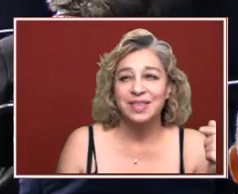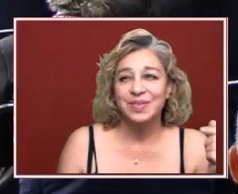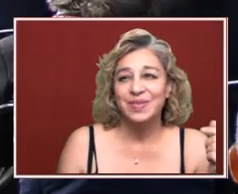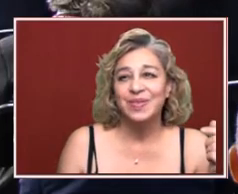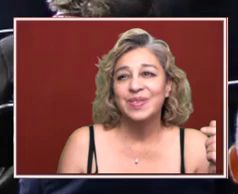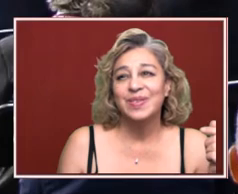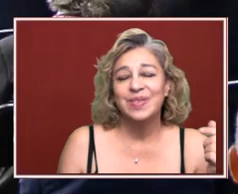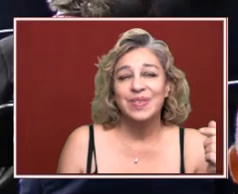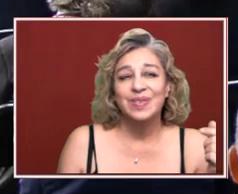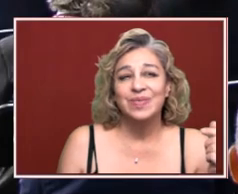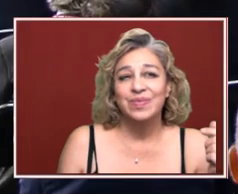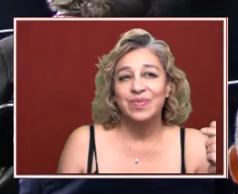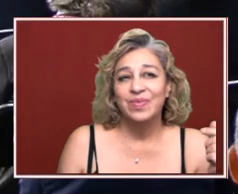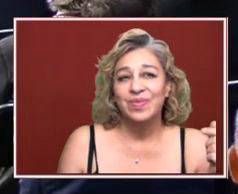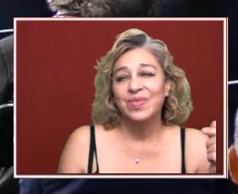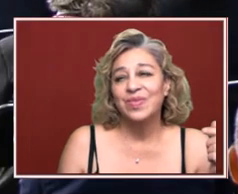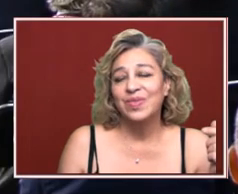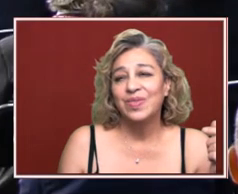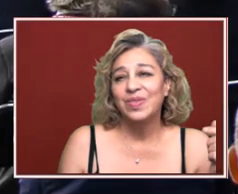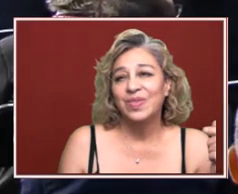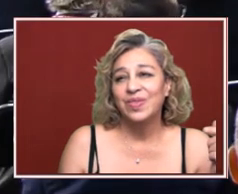memoirs. Sobre este